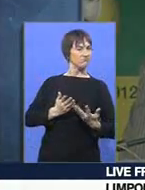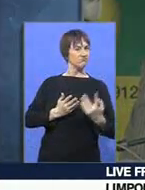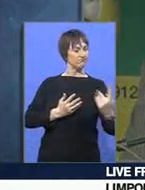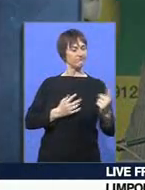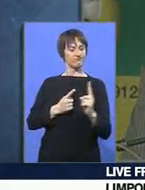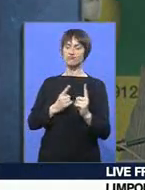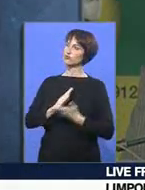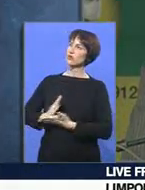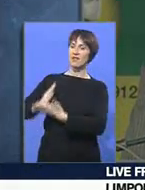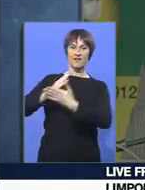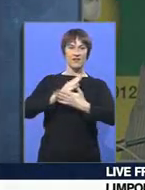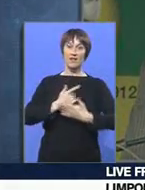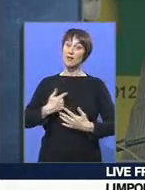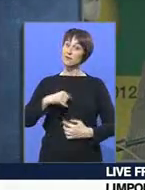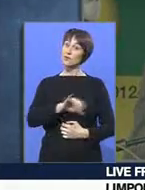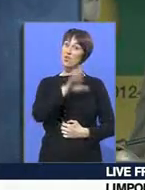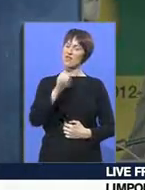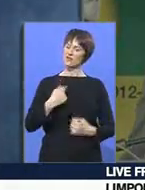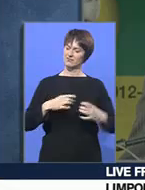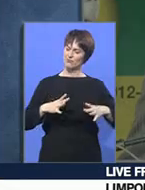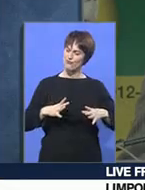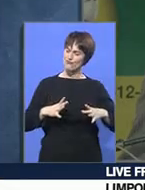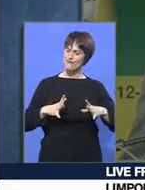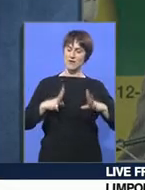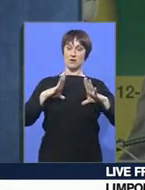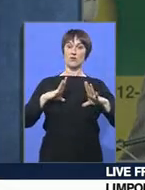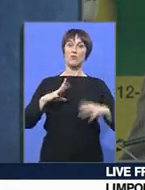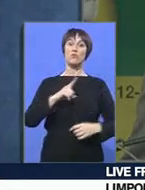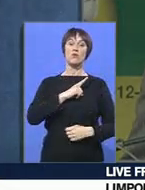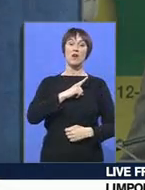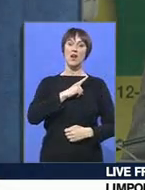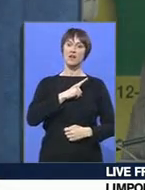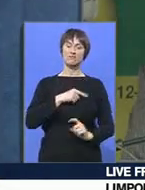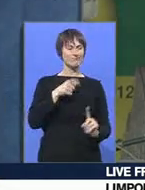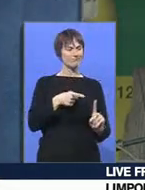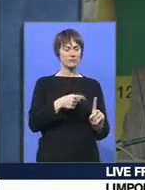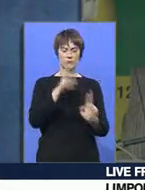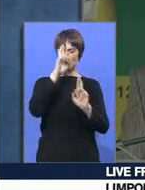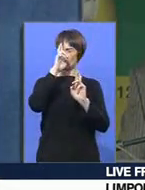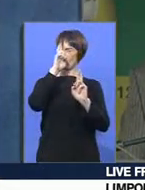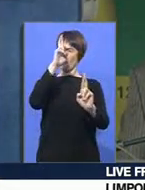remain truly proud to call him our own.